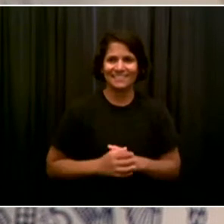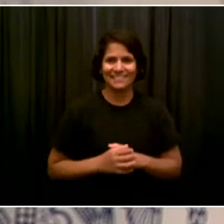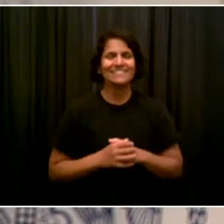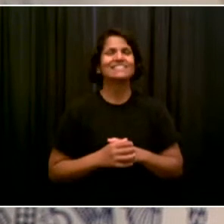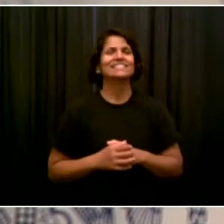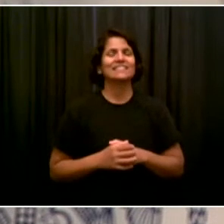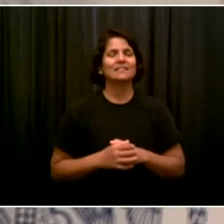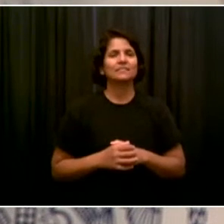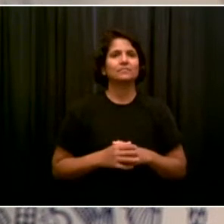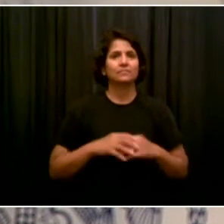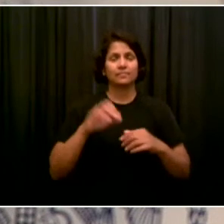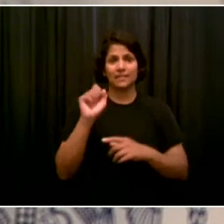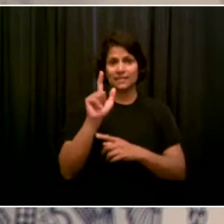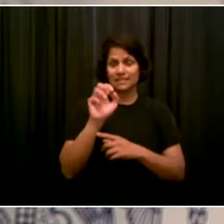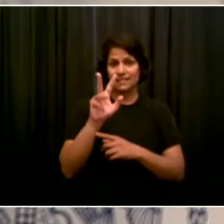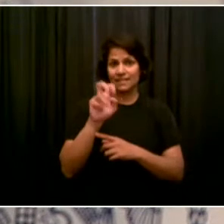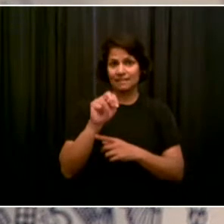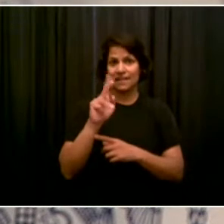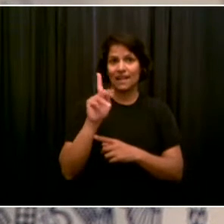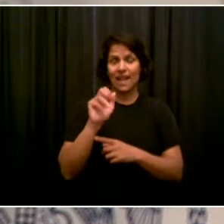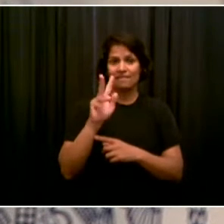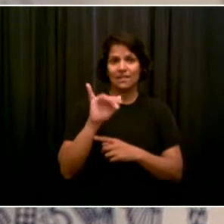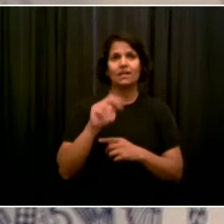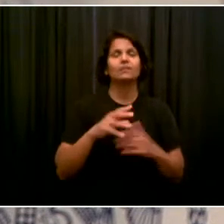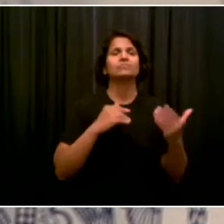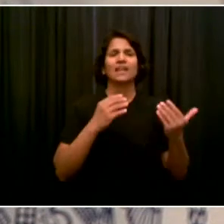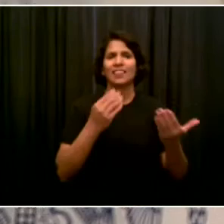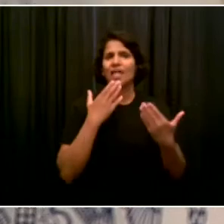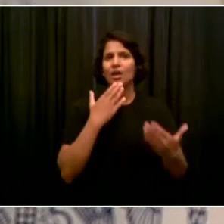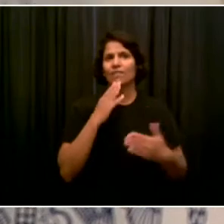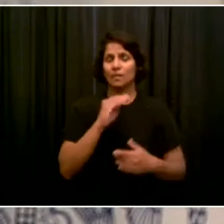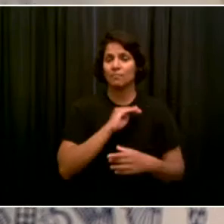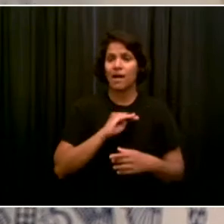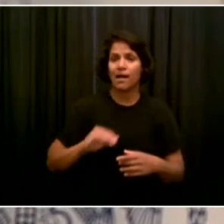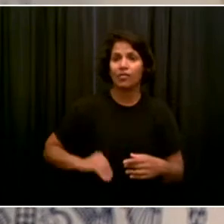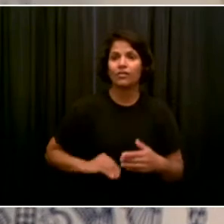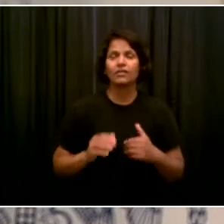Thank you, Mayor Cellmate. Thank you. I appreciate it.